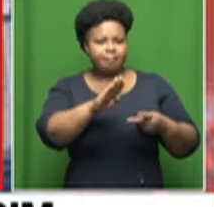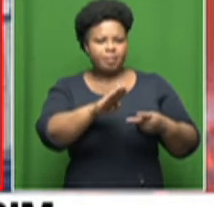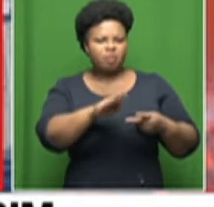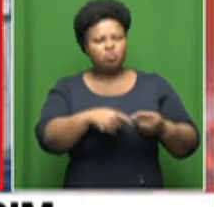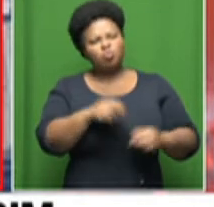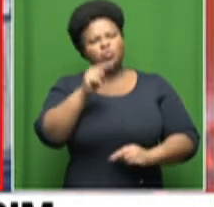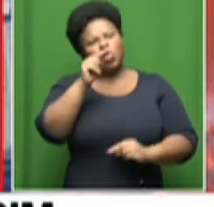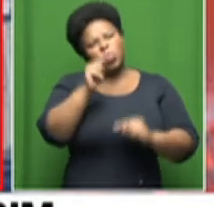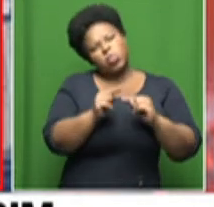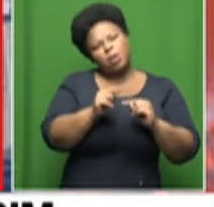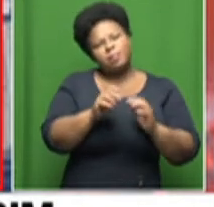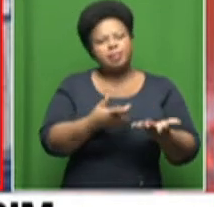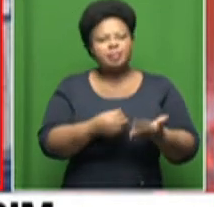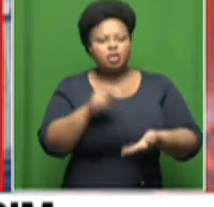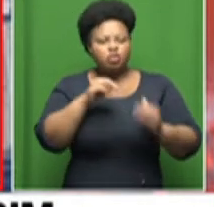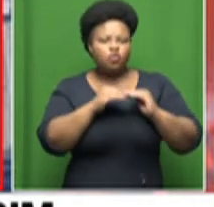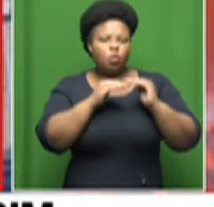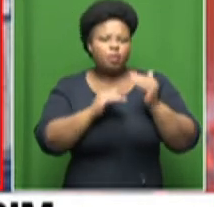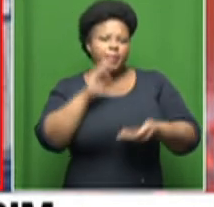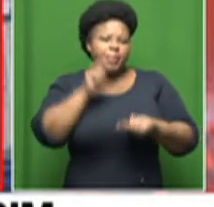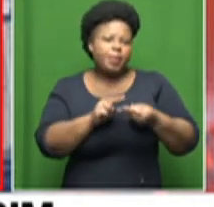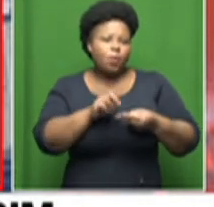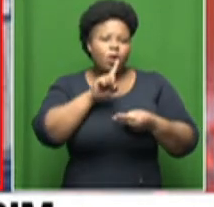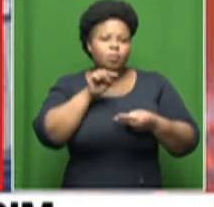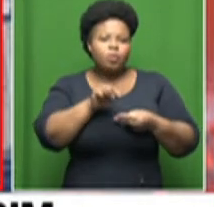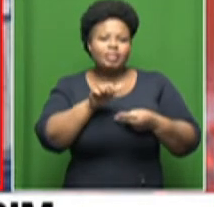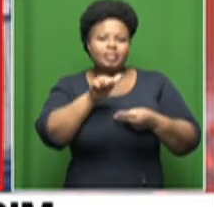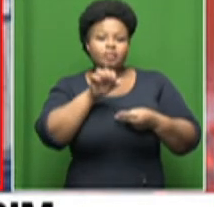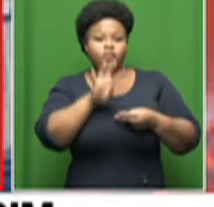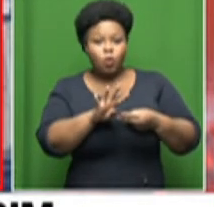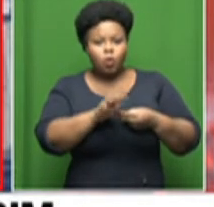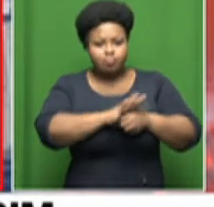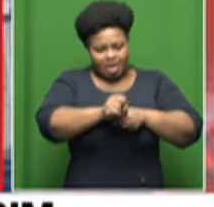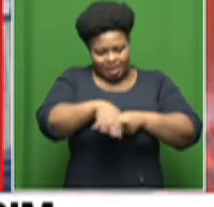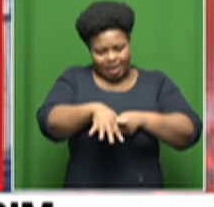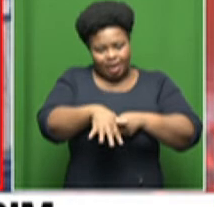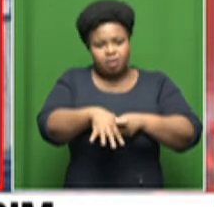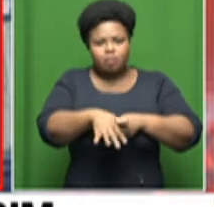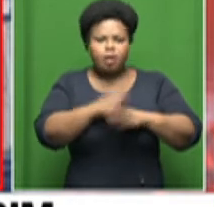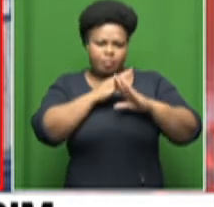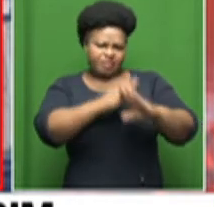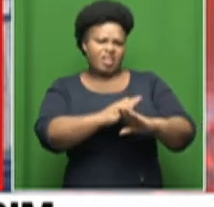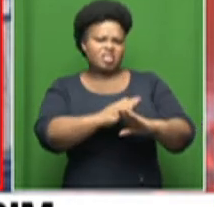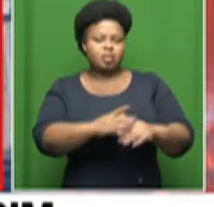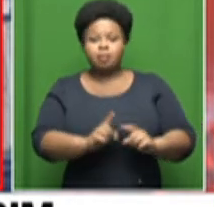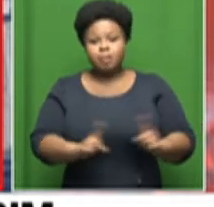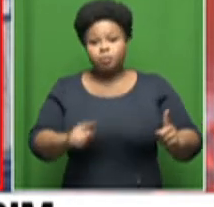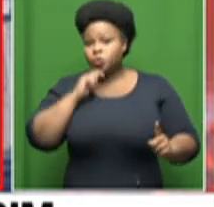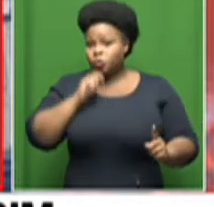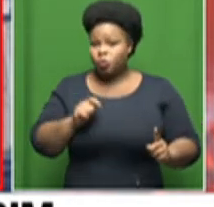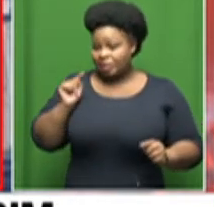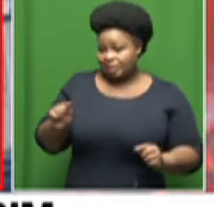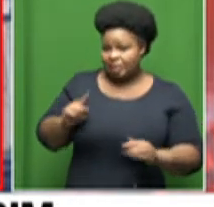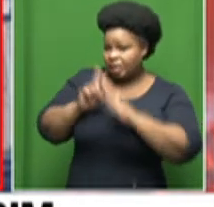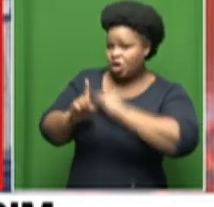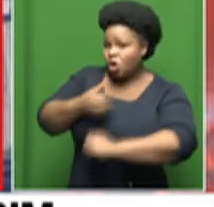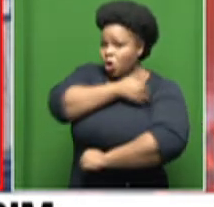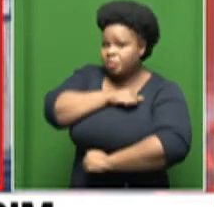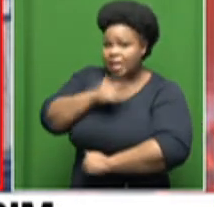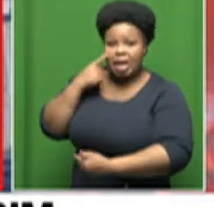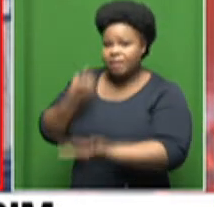reduction, 1.6-fold, against the 501YV2 variant. Again, no clinical efficacy